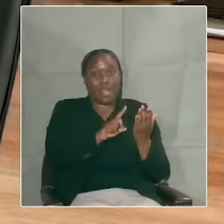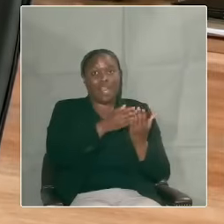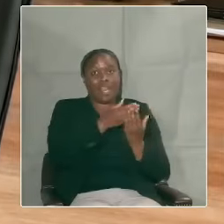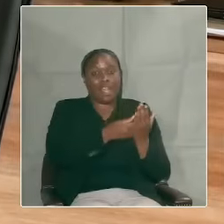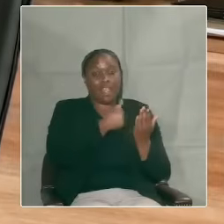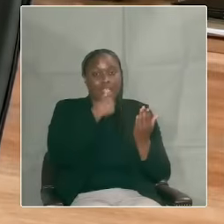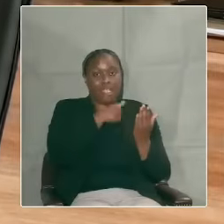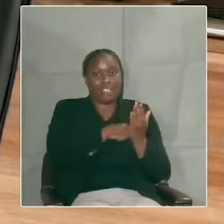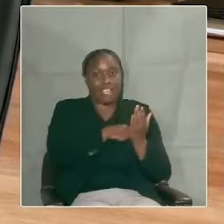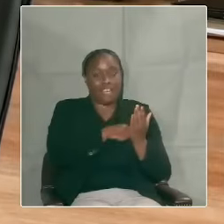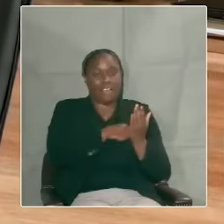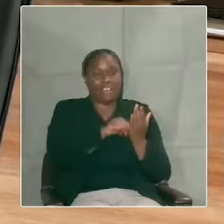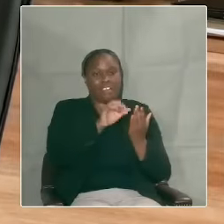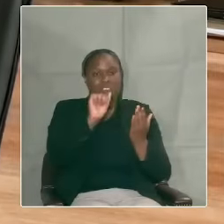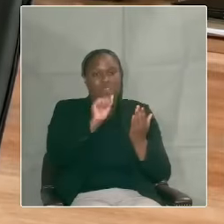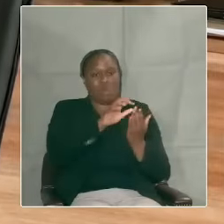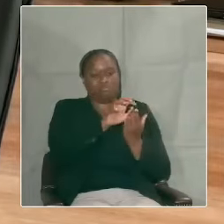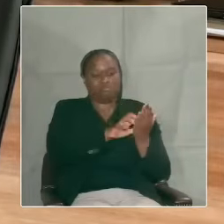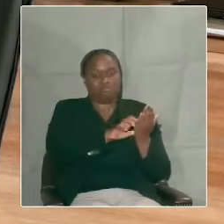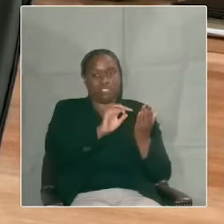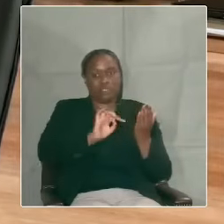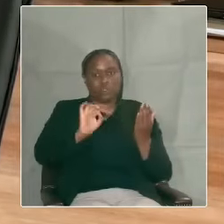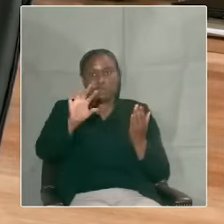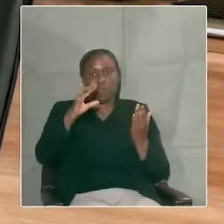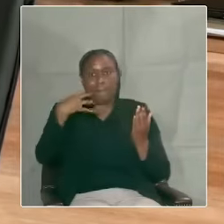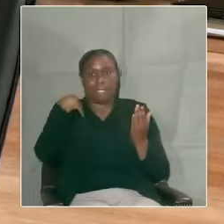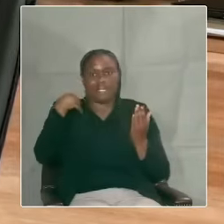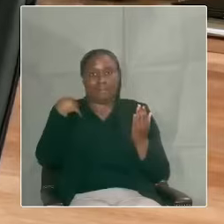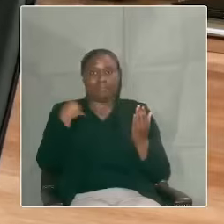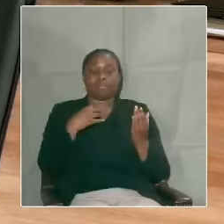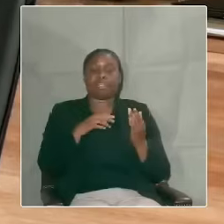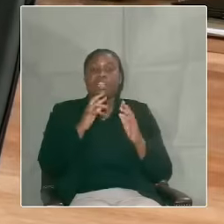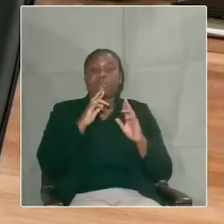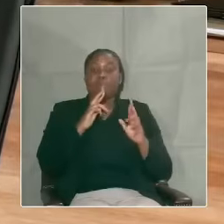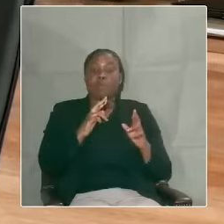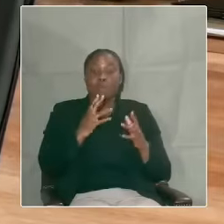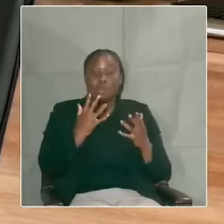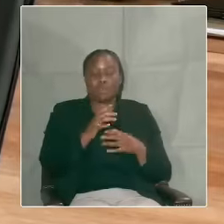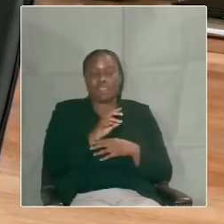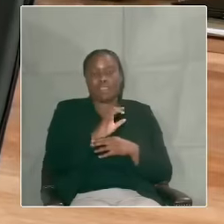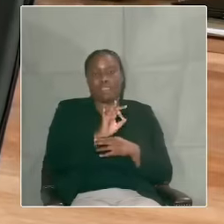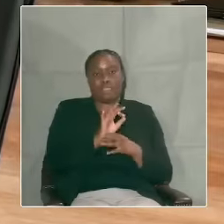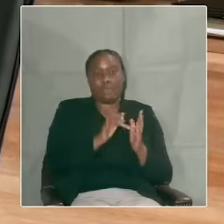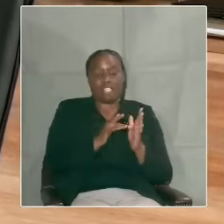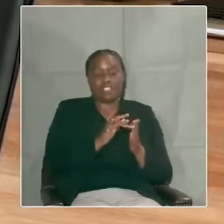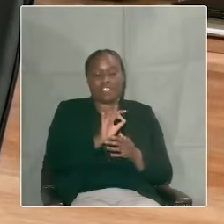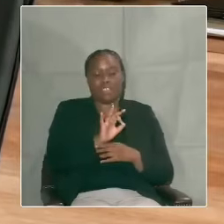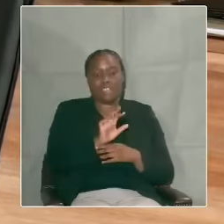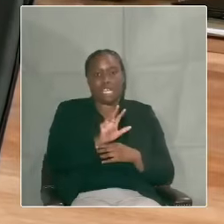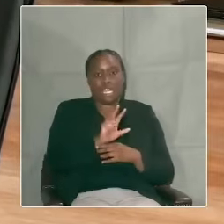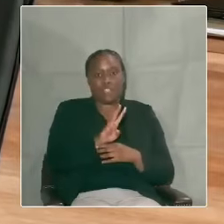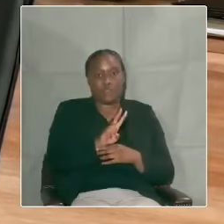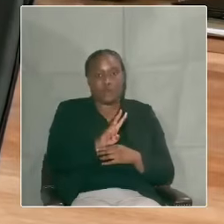Then the report itself starts at 382.